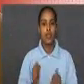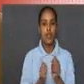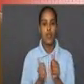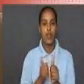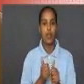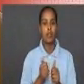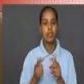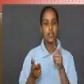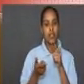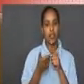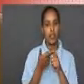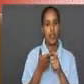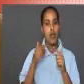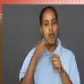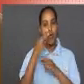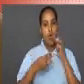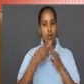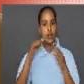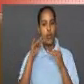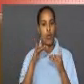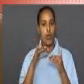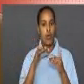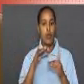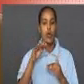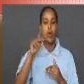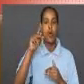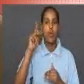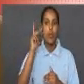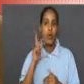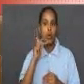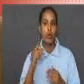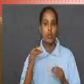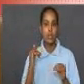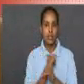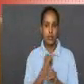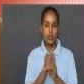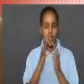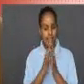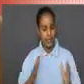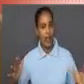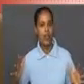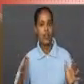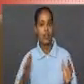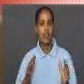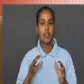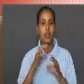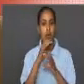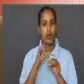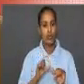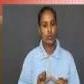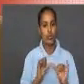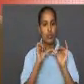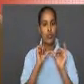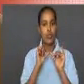Following the Second World War, the polymer industry expanded and has continued